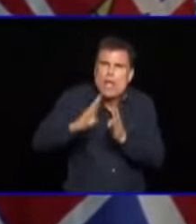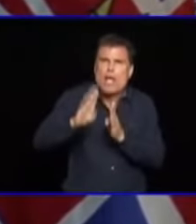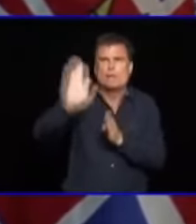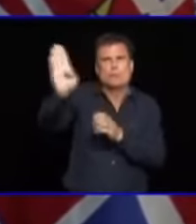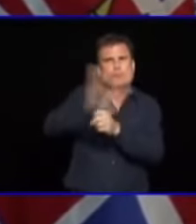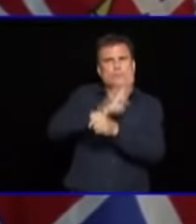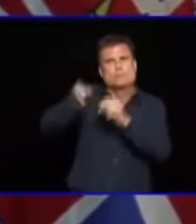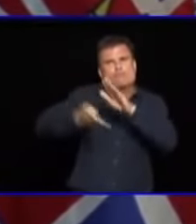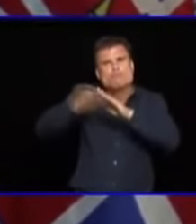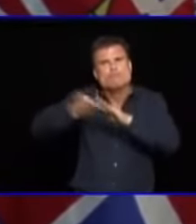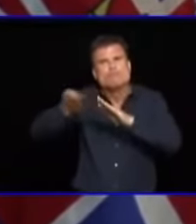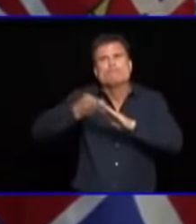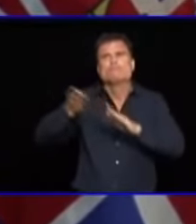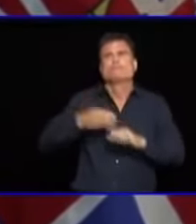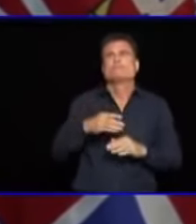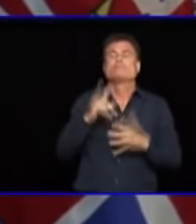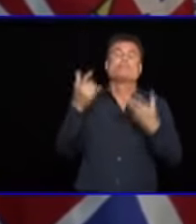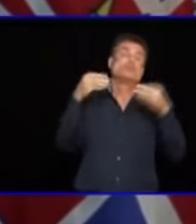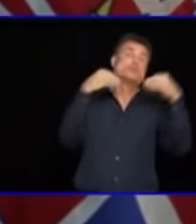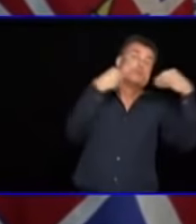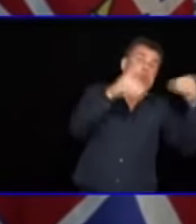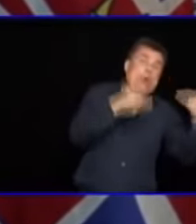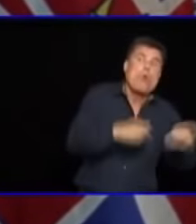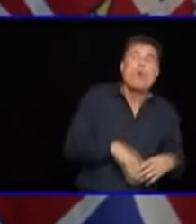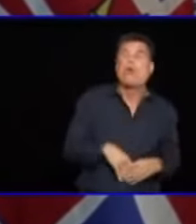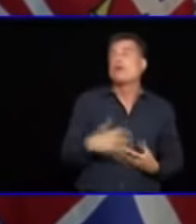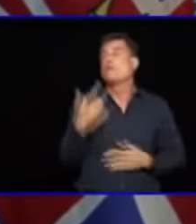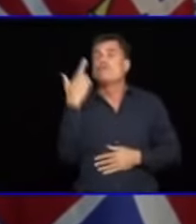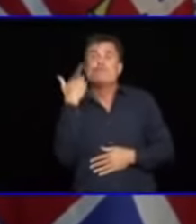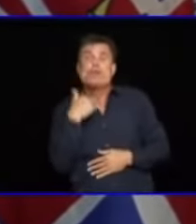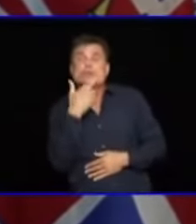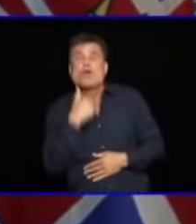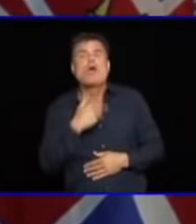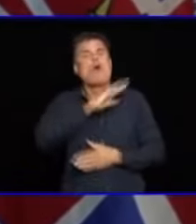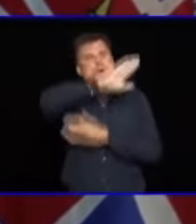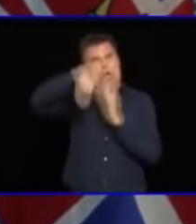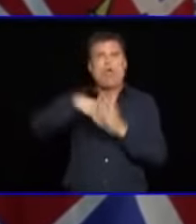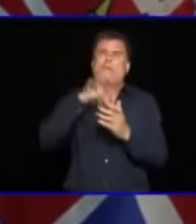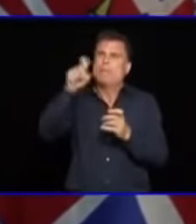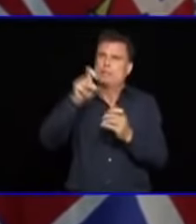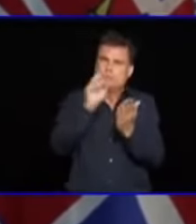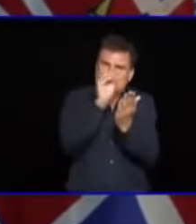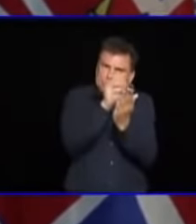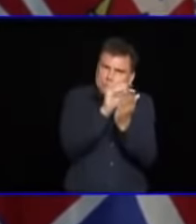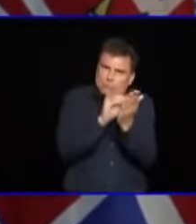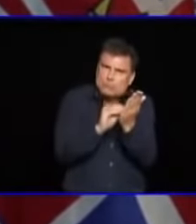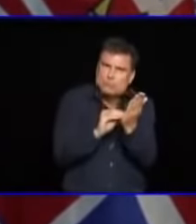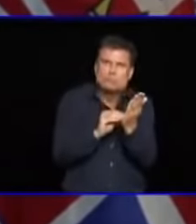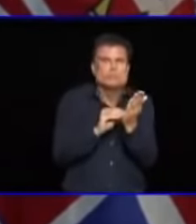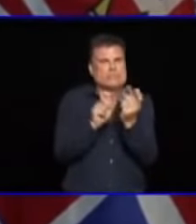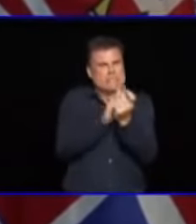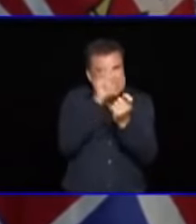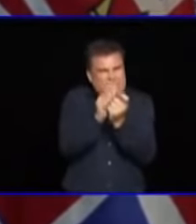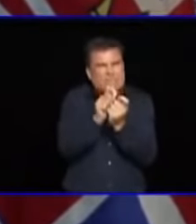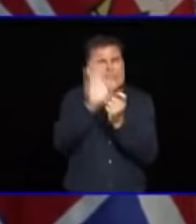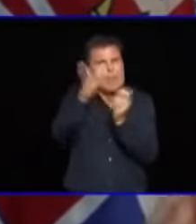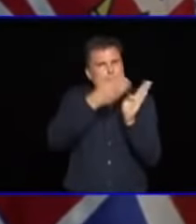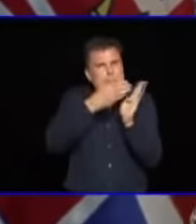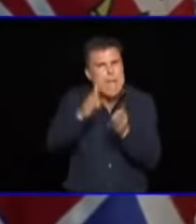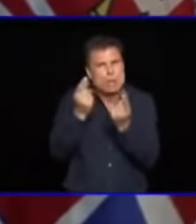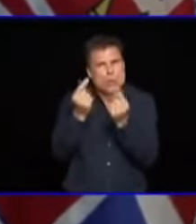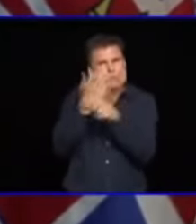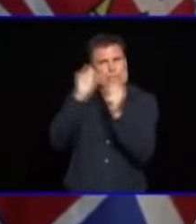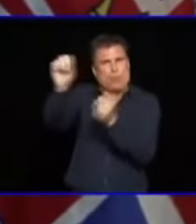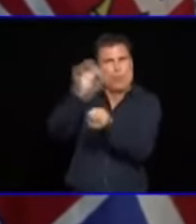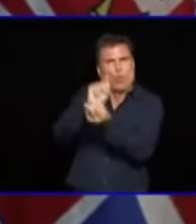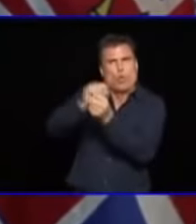COVID safety plan for our family and how that looks and how that works. So if you're going back to work in an open plan